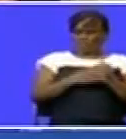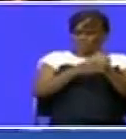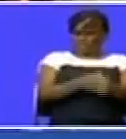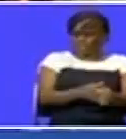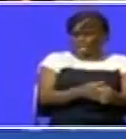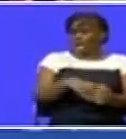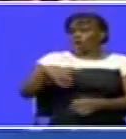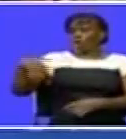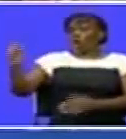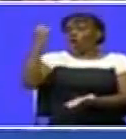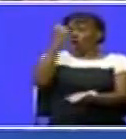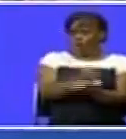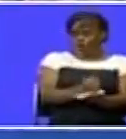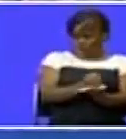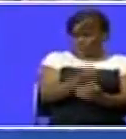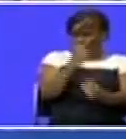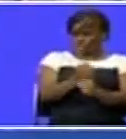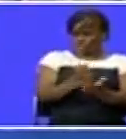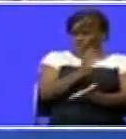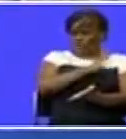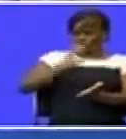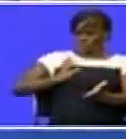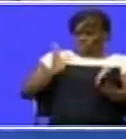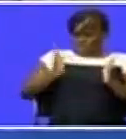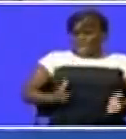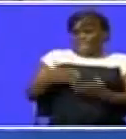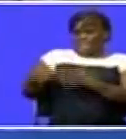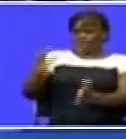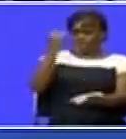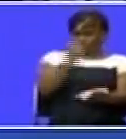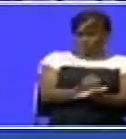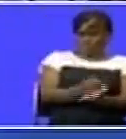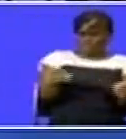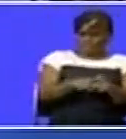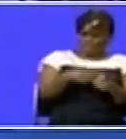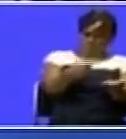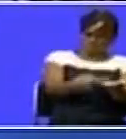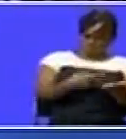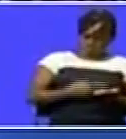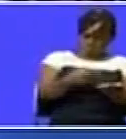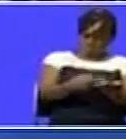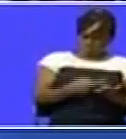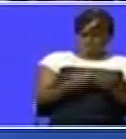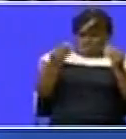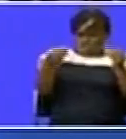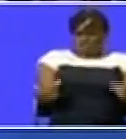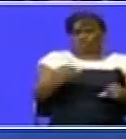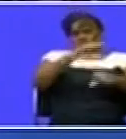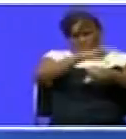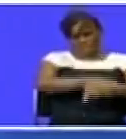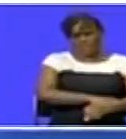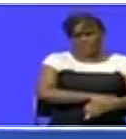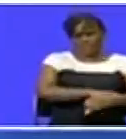body's offices to ensure the commissioners leave office. They are also pushing for a national dialogue to discuss and find solution to ills bedeviling the